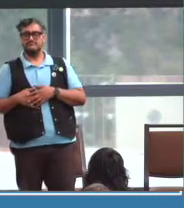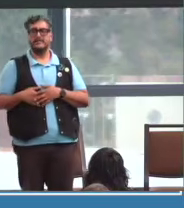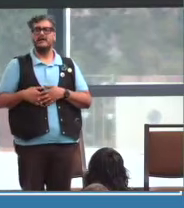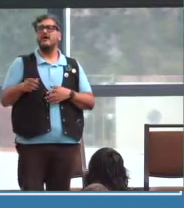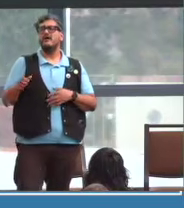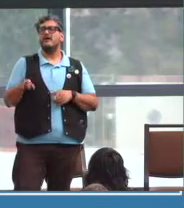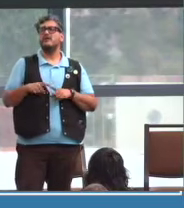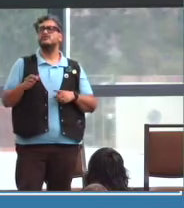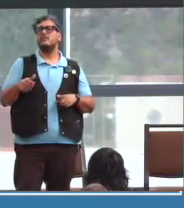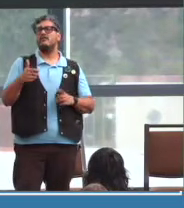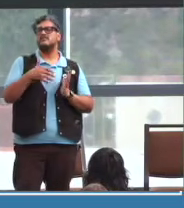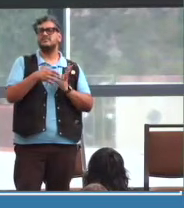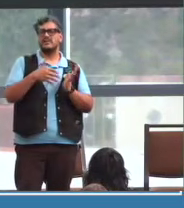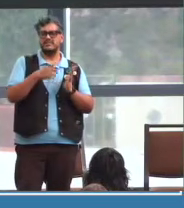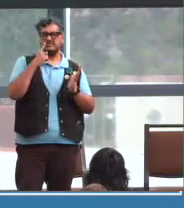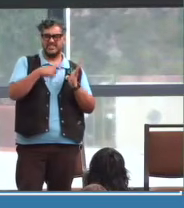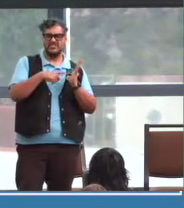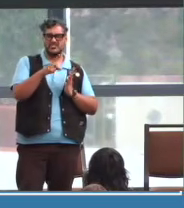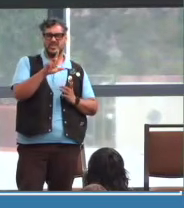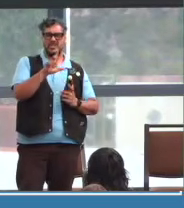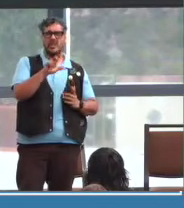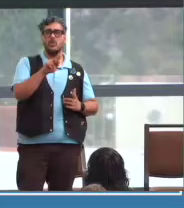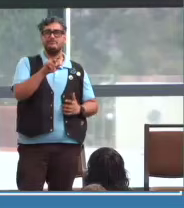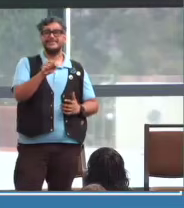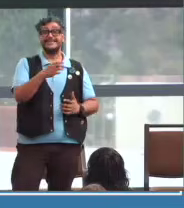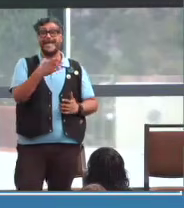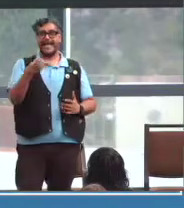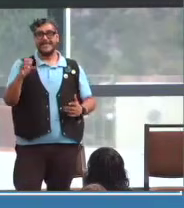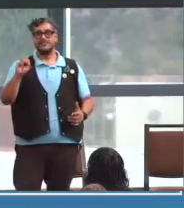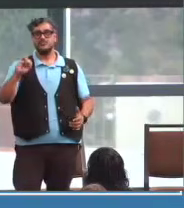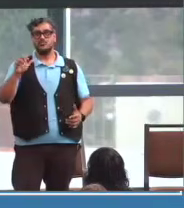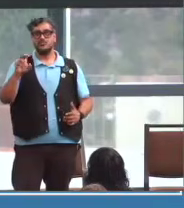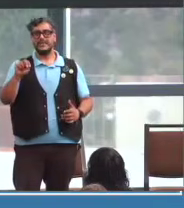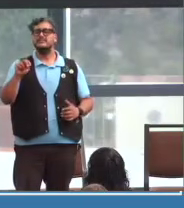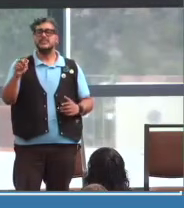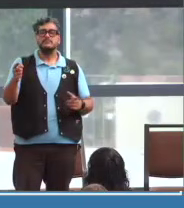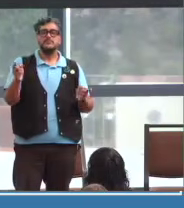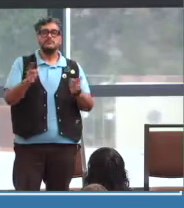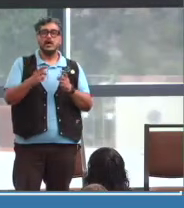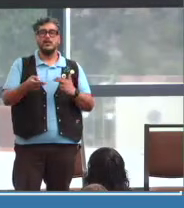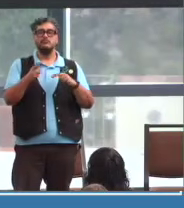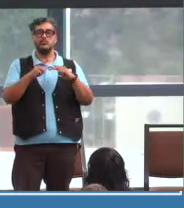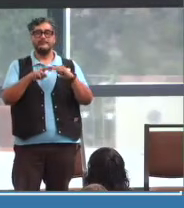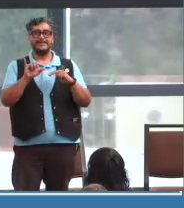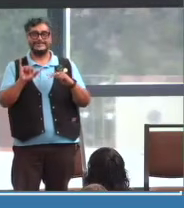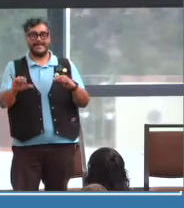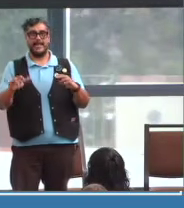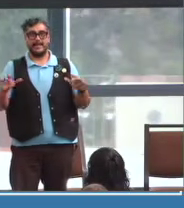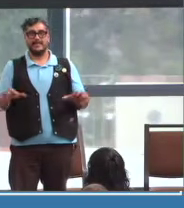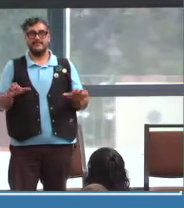smaller studies that looked at specifically lupus and Sjogren's. And there was some small improvements in inflammatory disease activities as